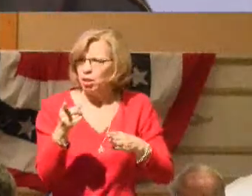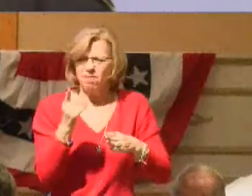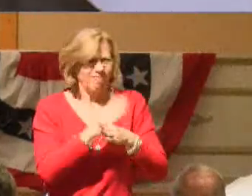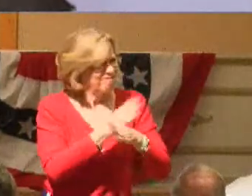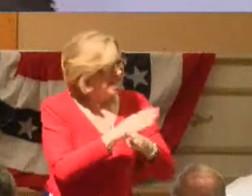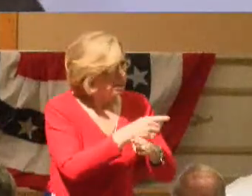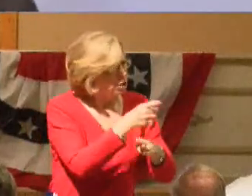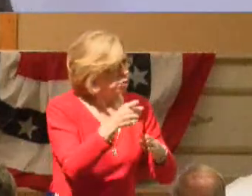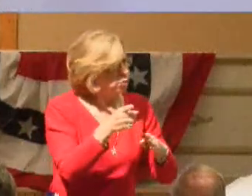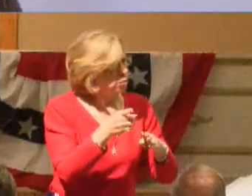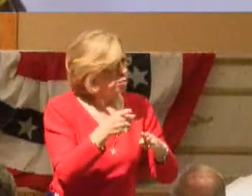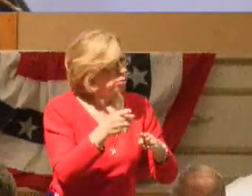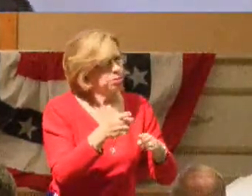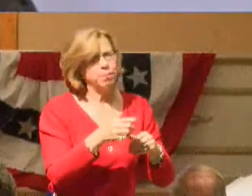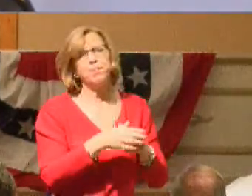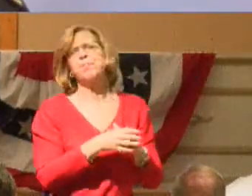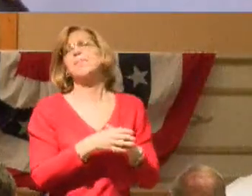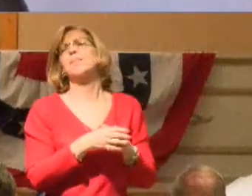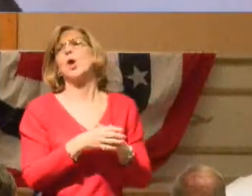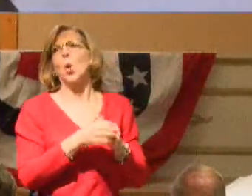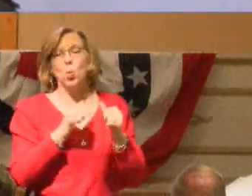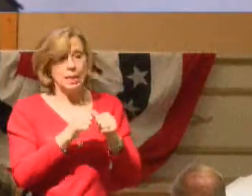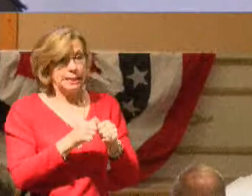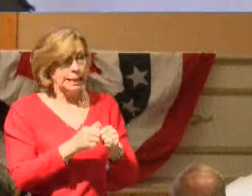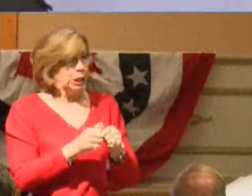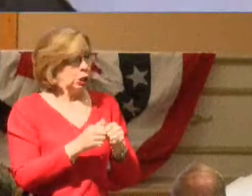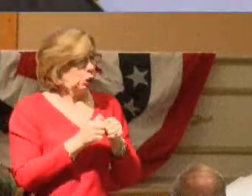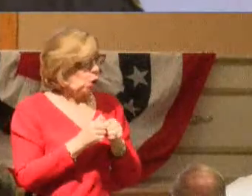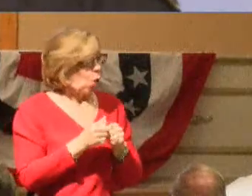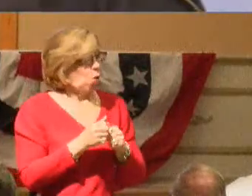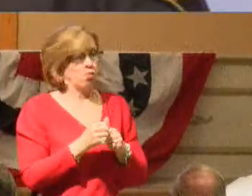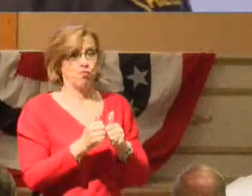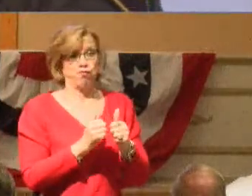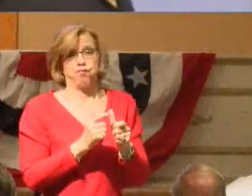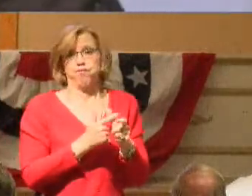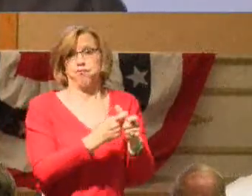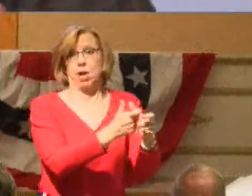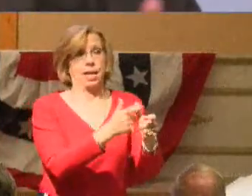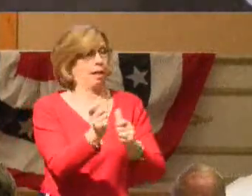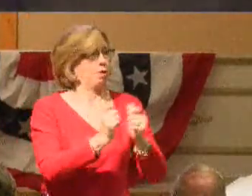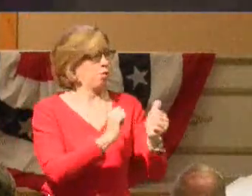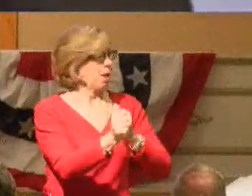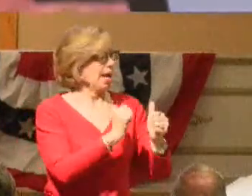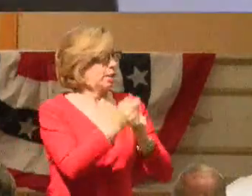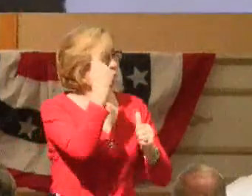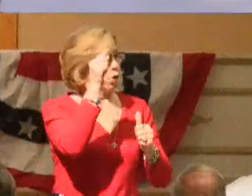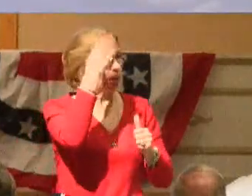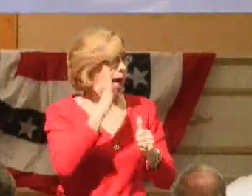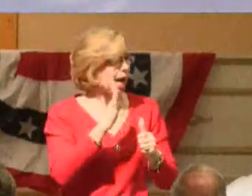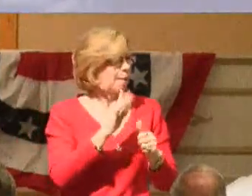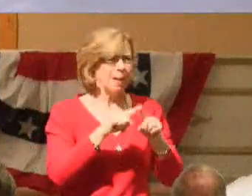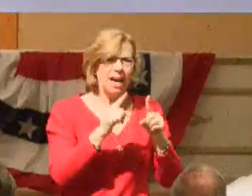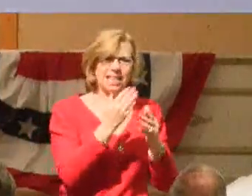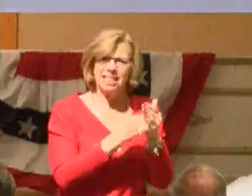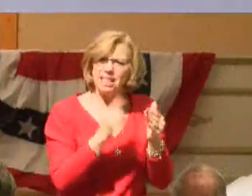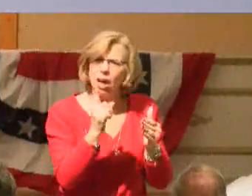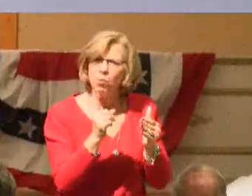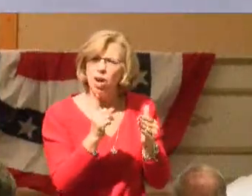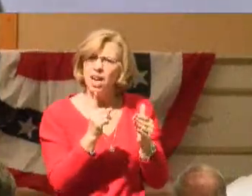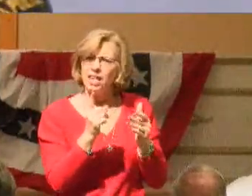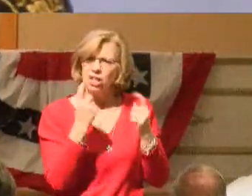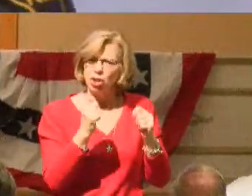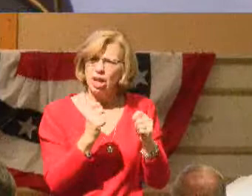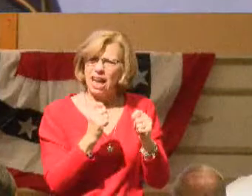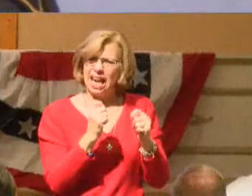the running track, we're still running in this race for God, but yet someone is coming in and is interfering with